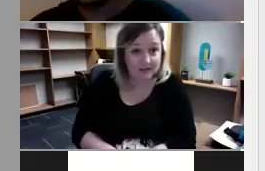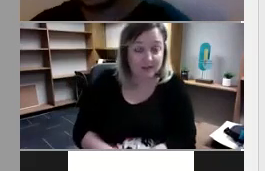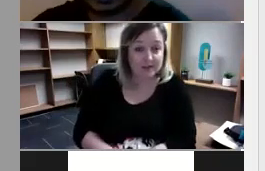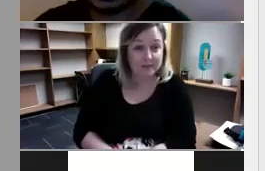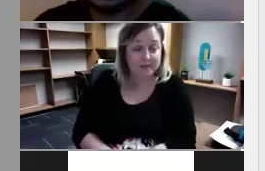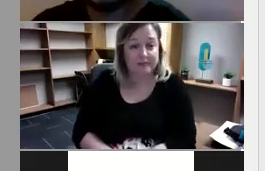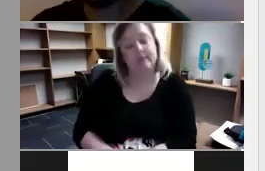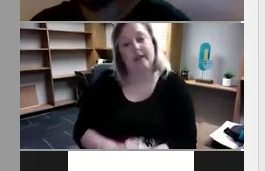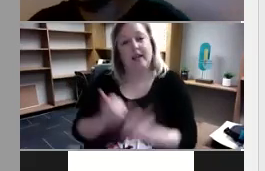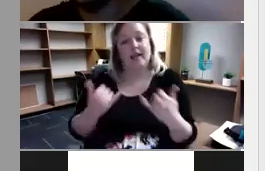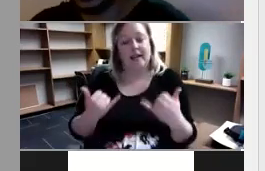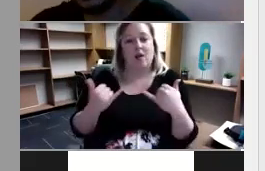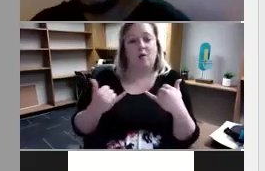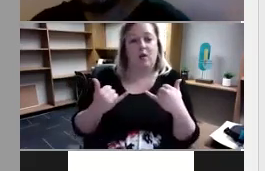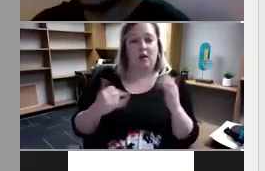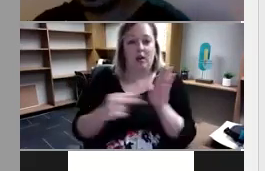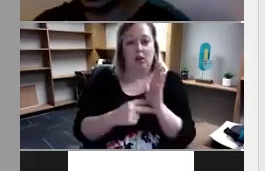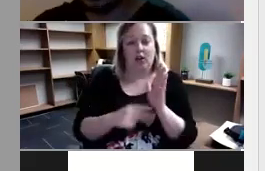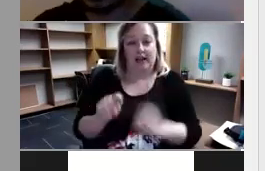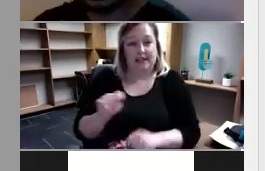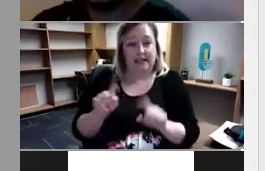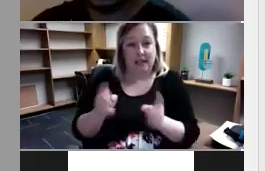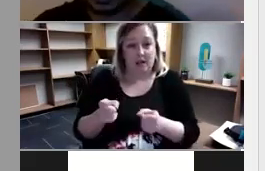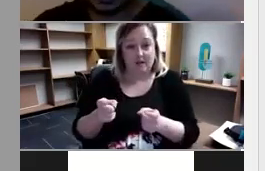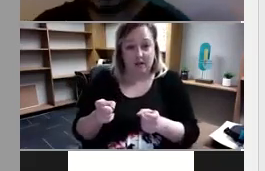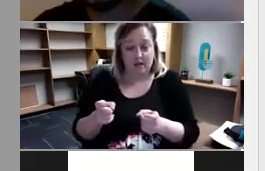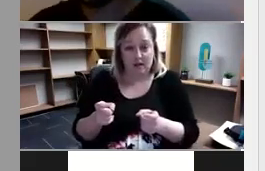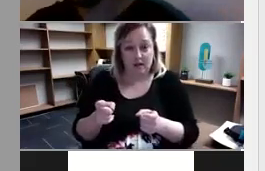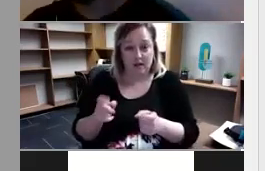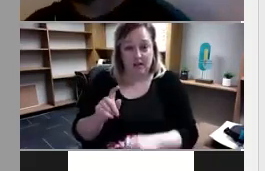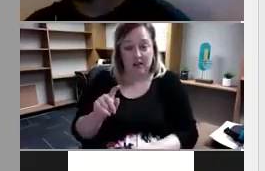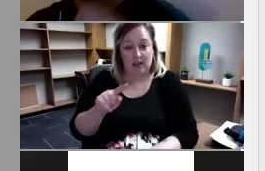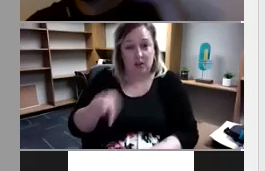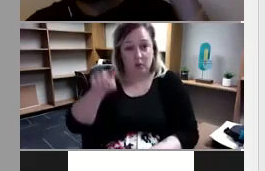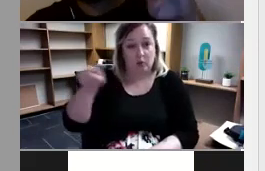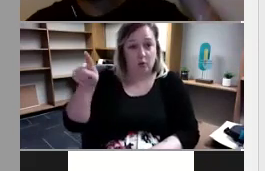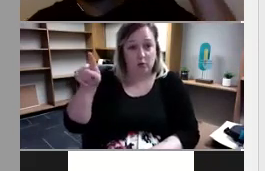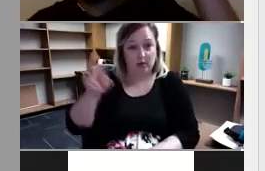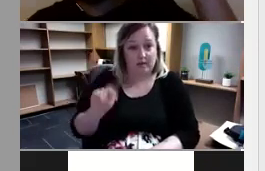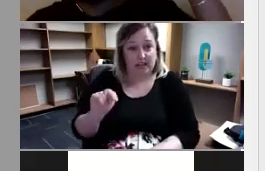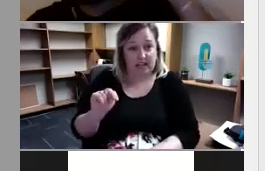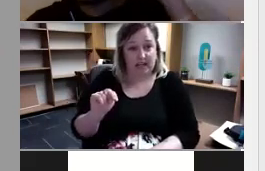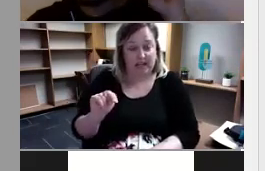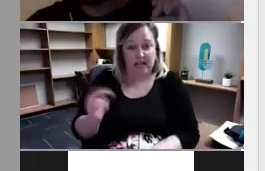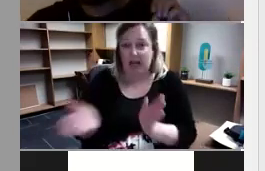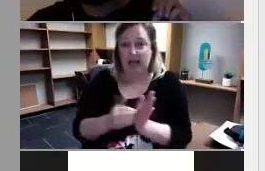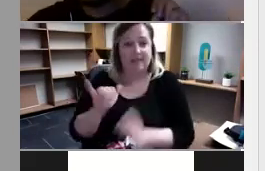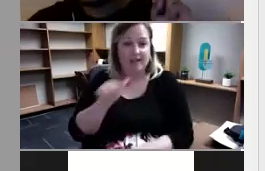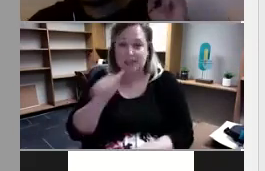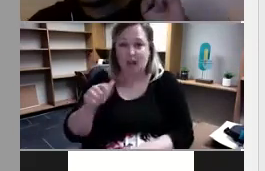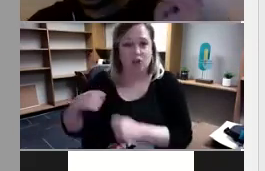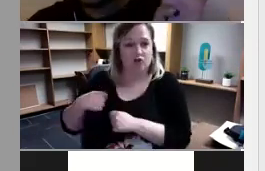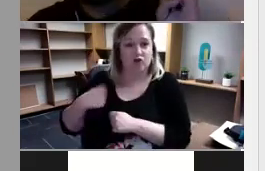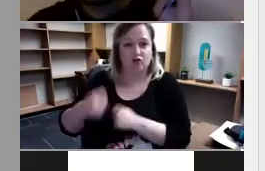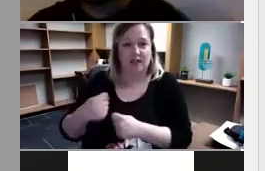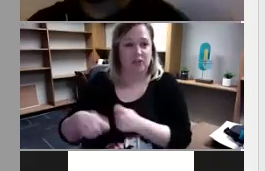Let's look at t of square root of n plus 1. Again, this is not the traditional master method